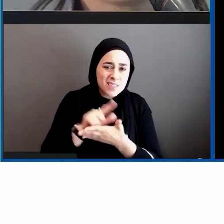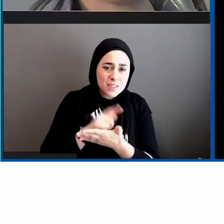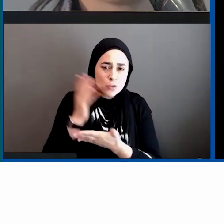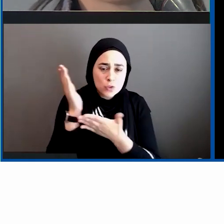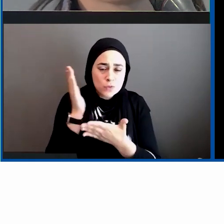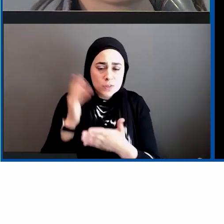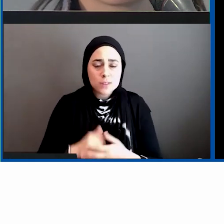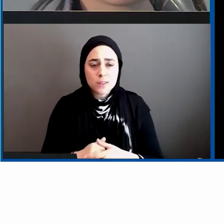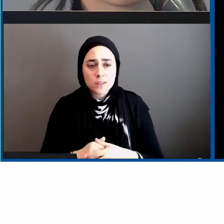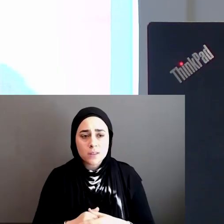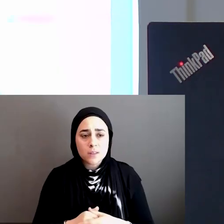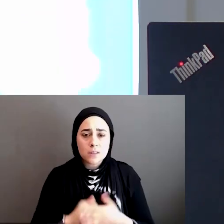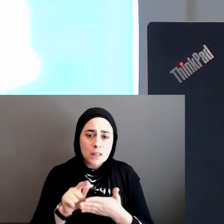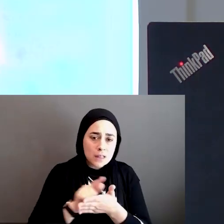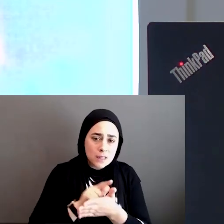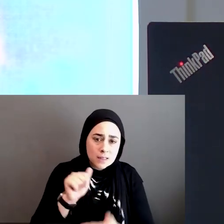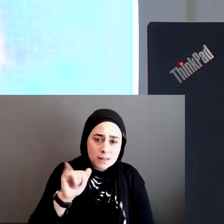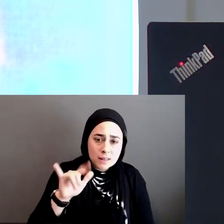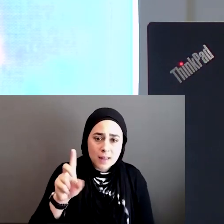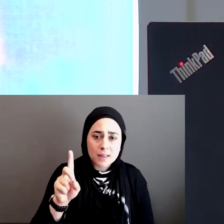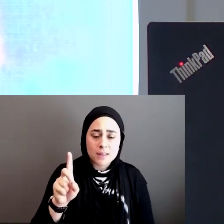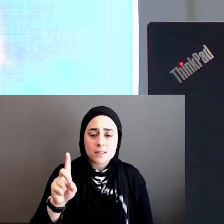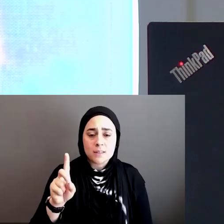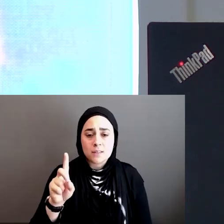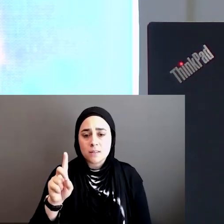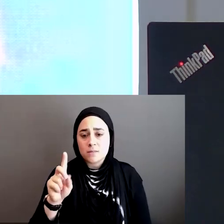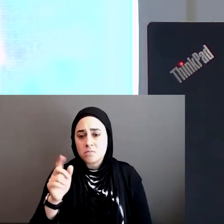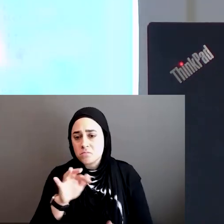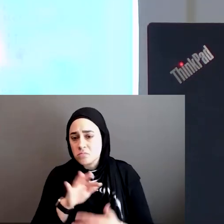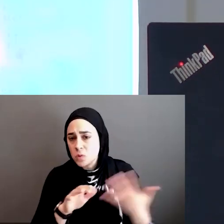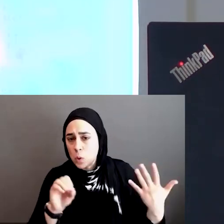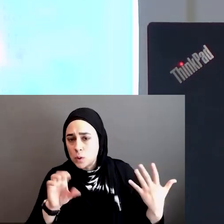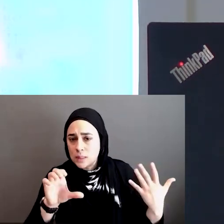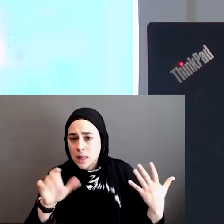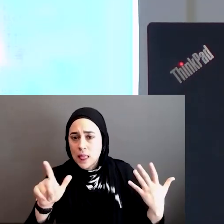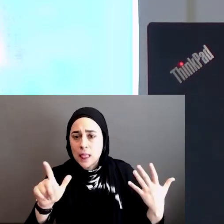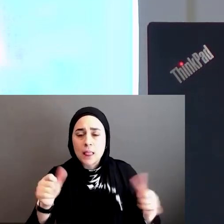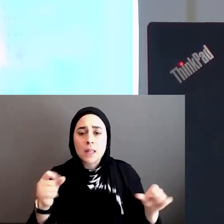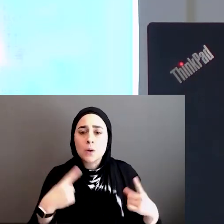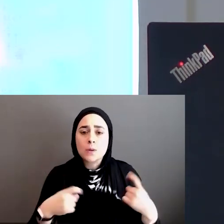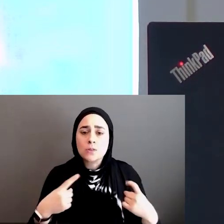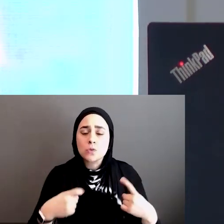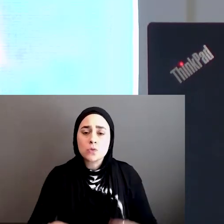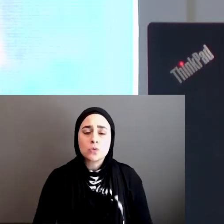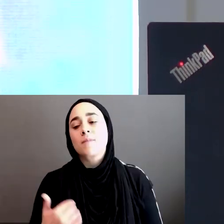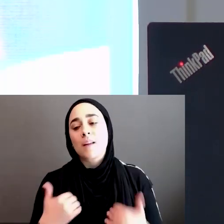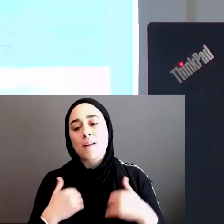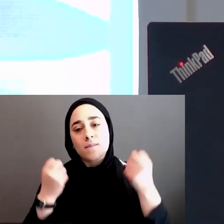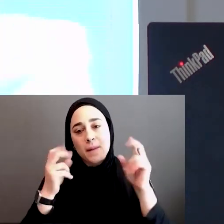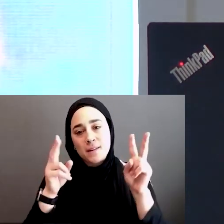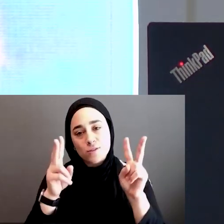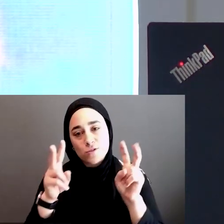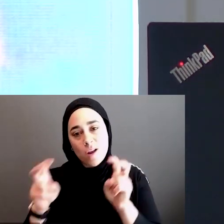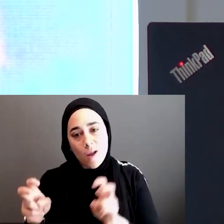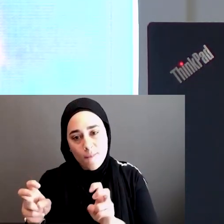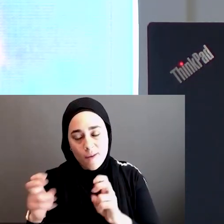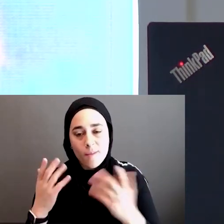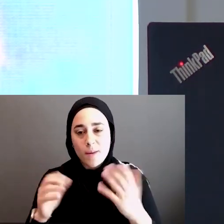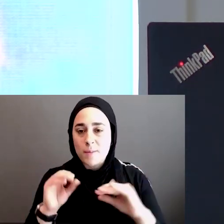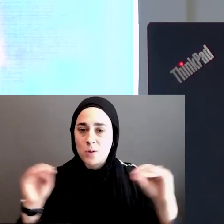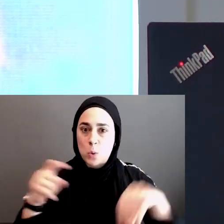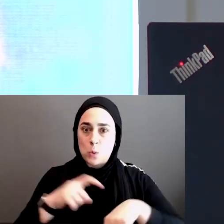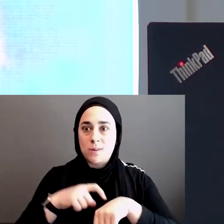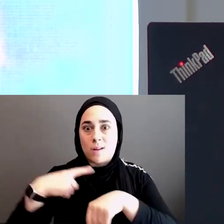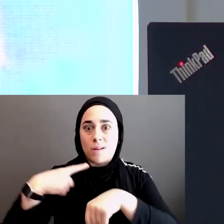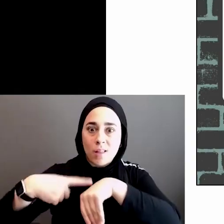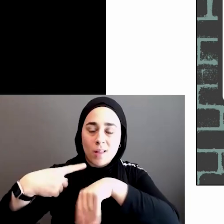services, legal aid, OCL, anything like that. So I'm going to cover a bunch of topics. We may not have time to cover all those topics,